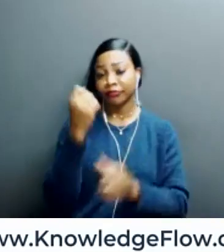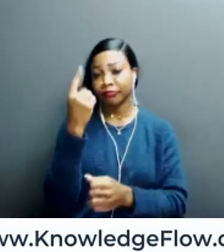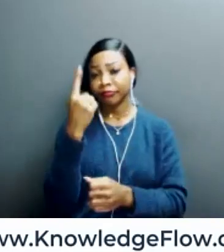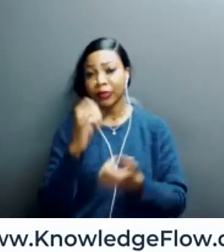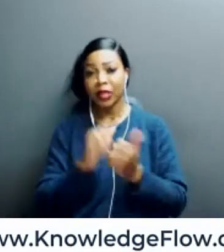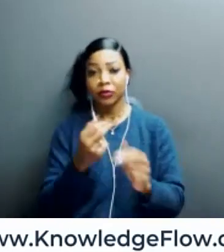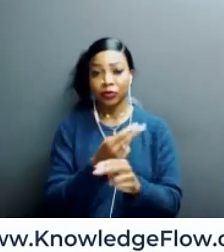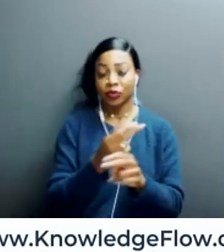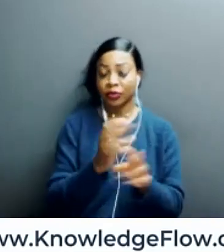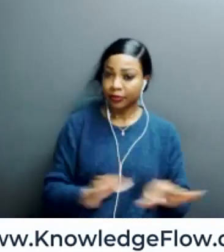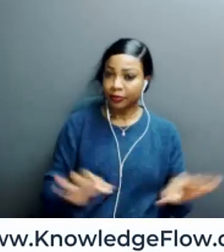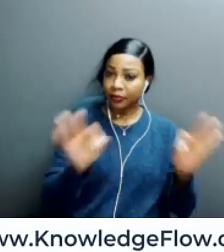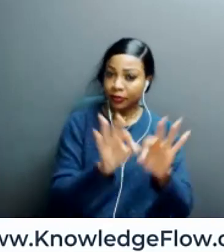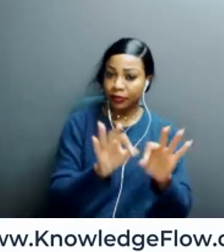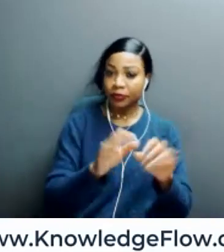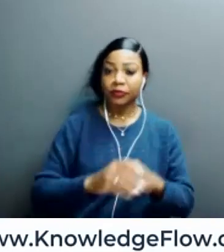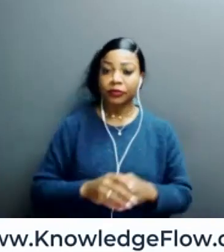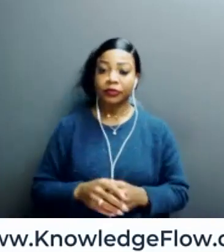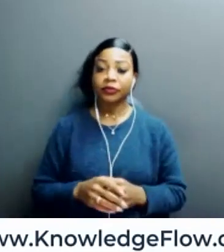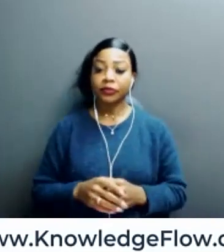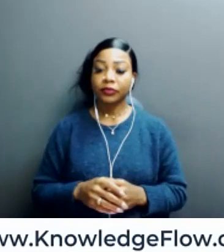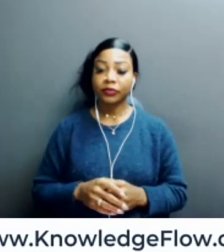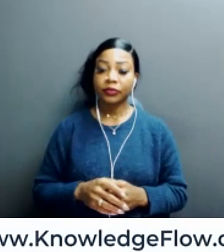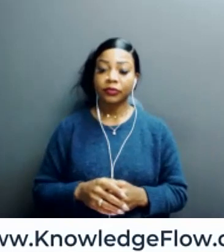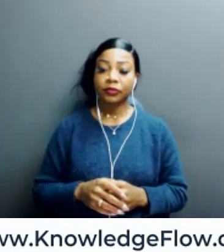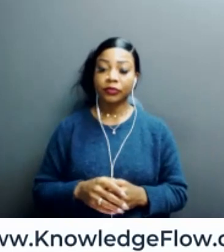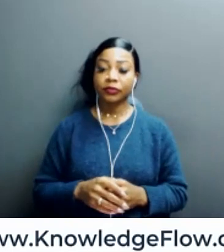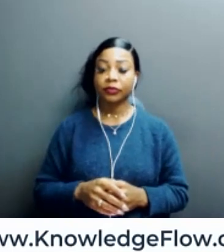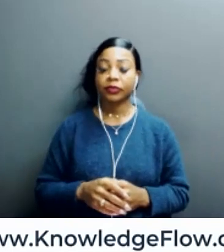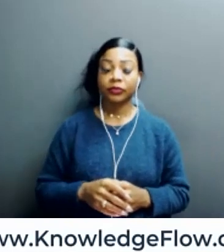participation and continued social participation of these older adults